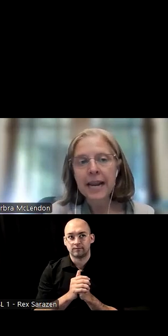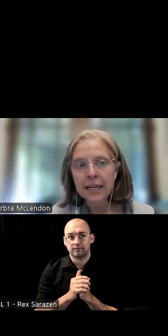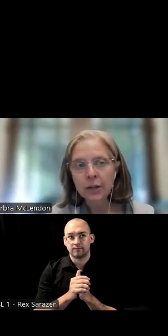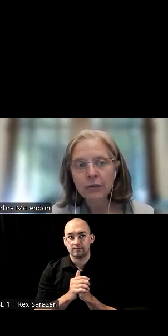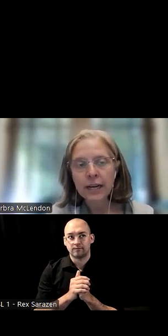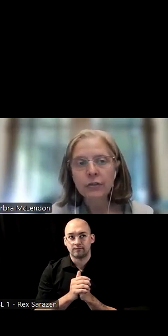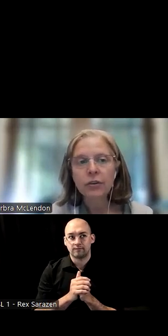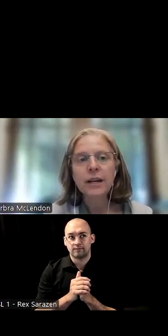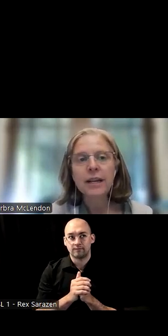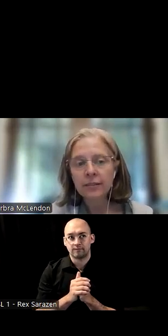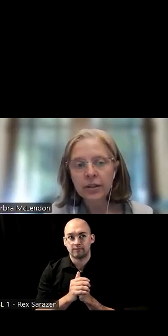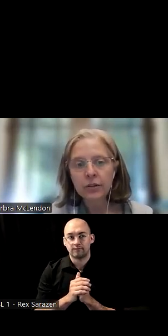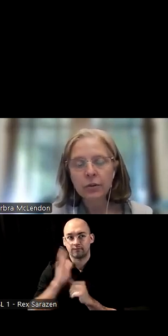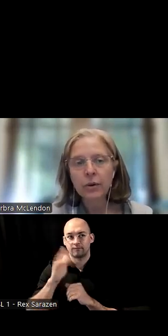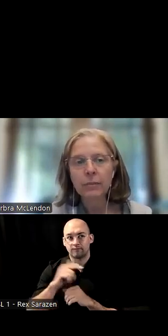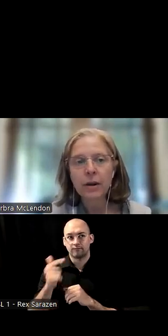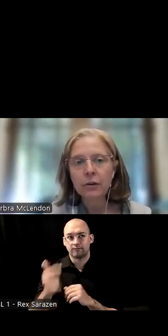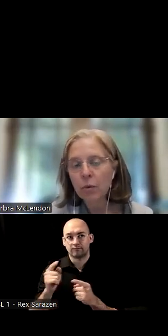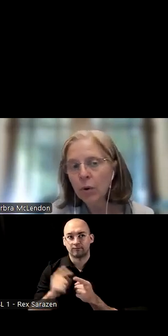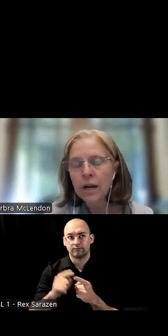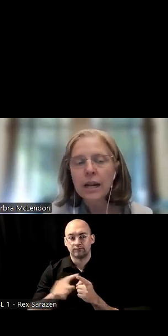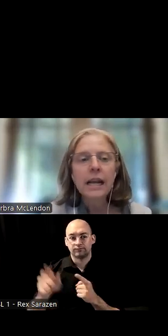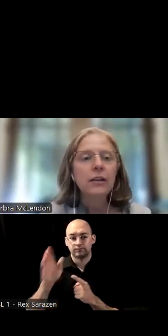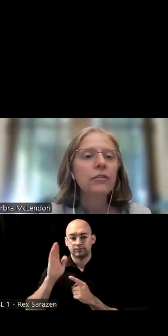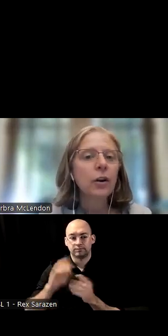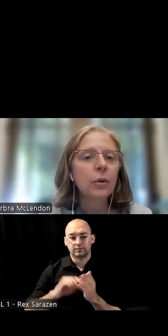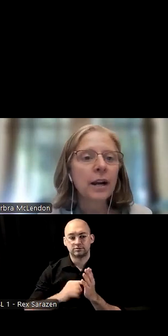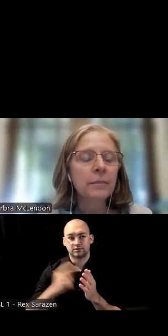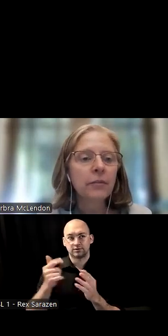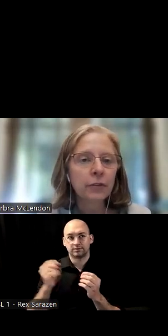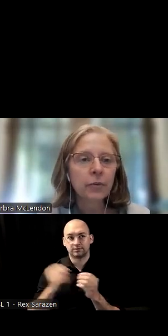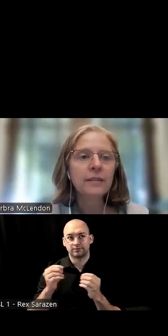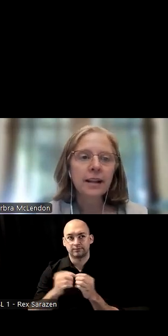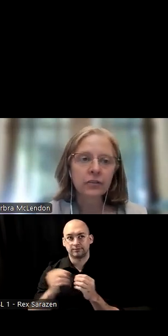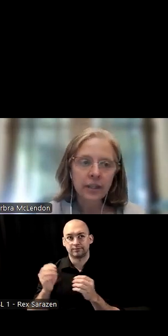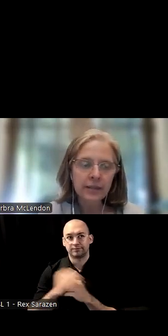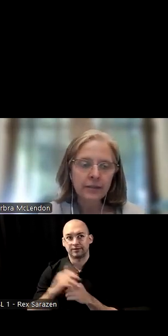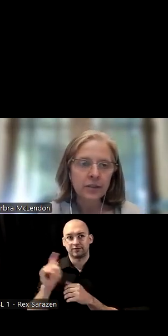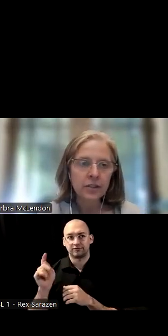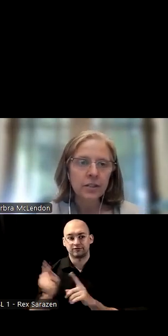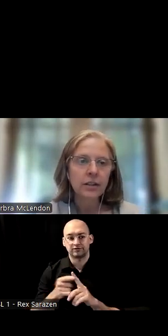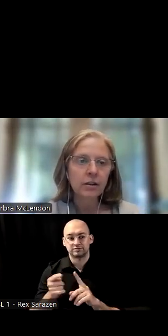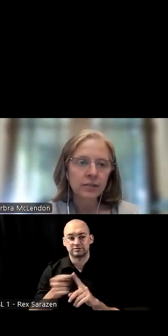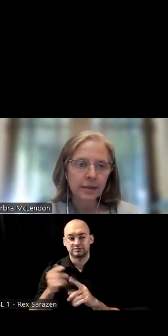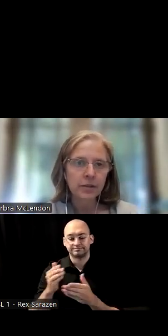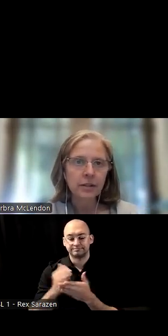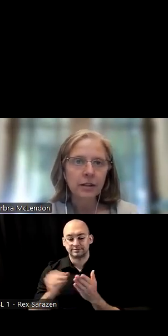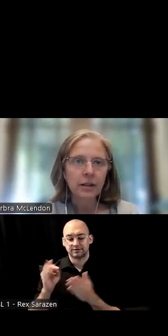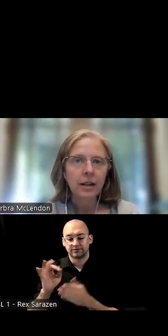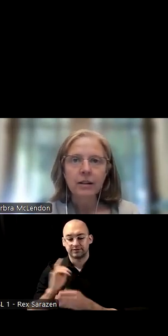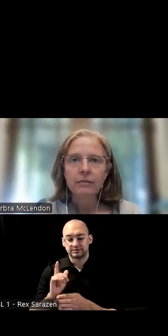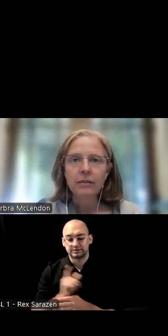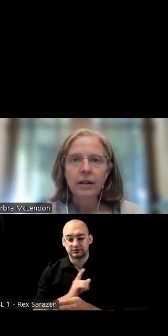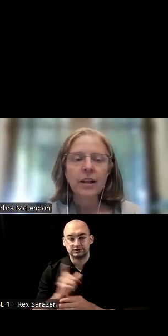and then I'm going to hand it over to Andrew, and he's going to do a few more. So the first one is actually a piece of legislation. We can throw in the